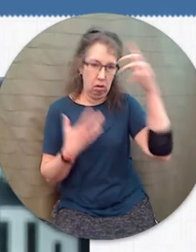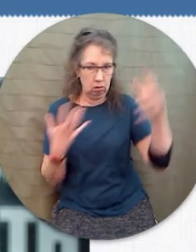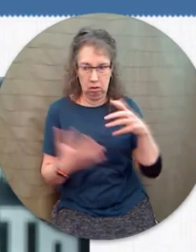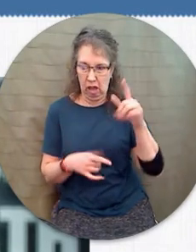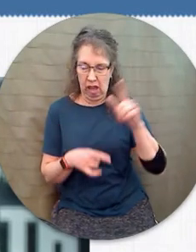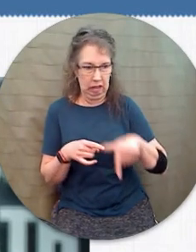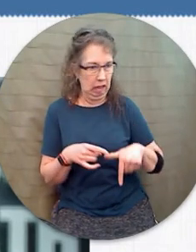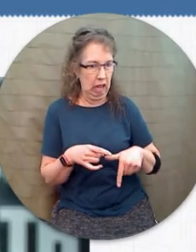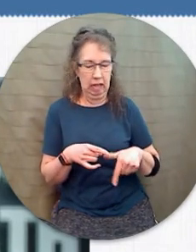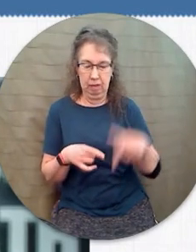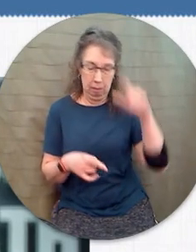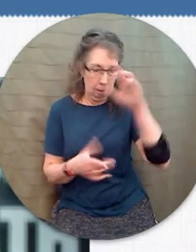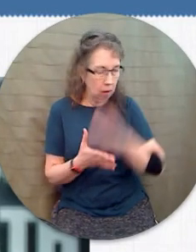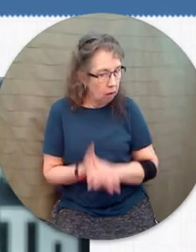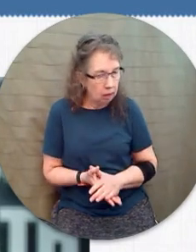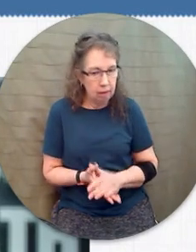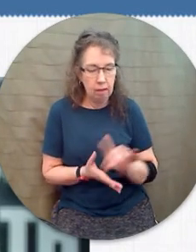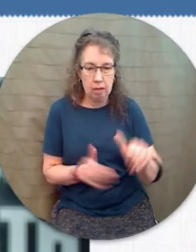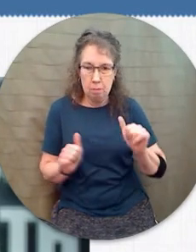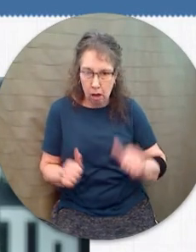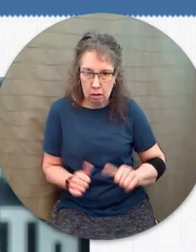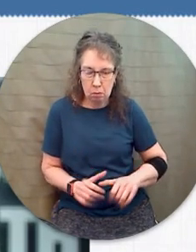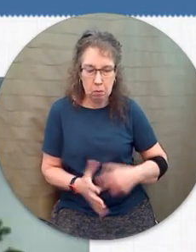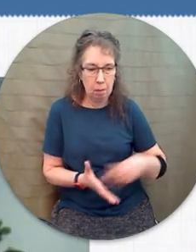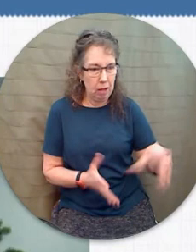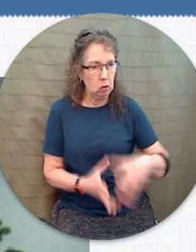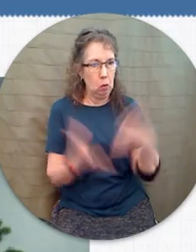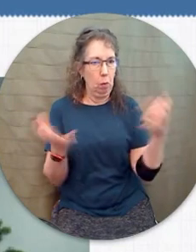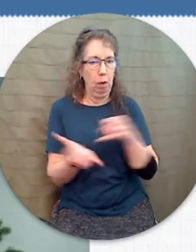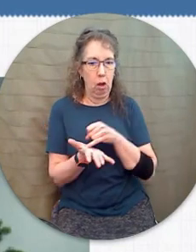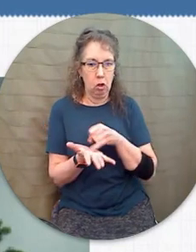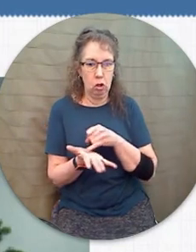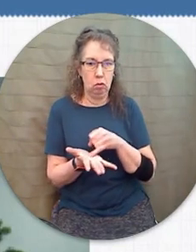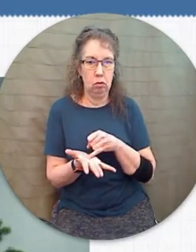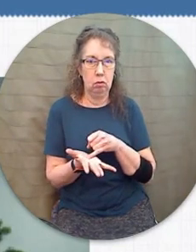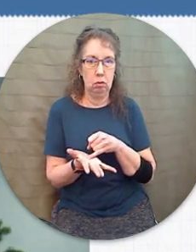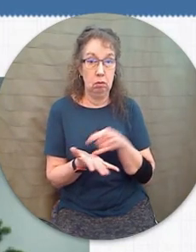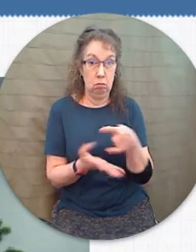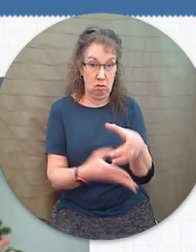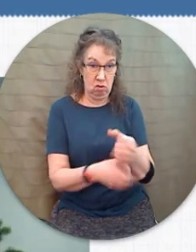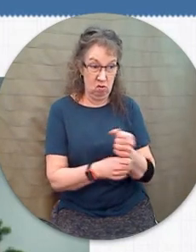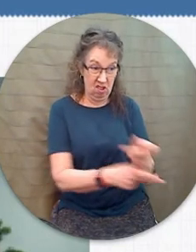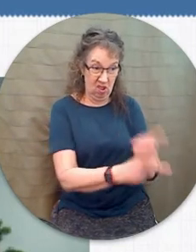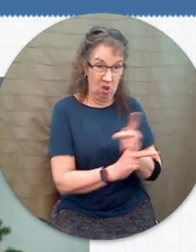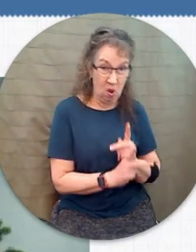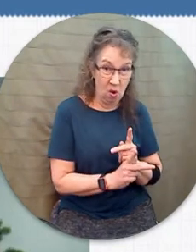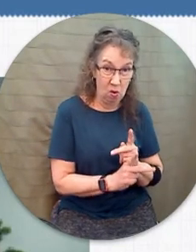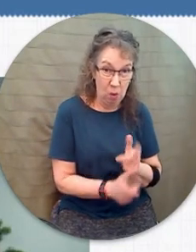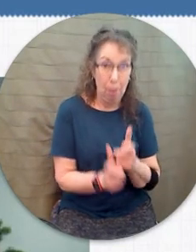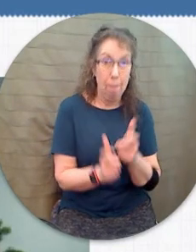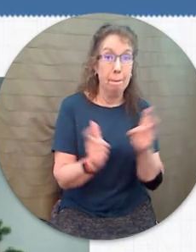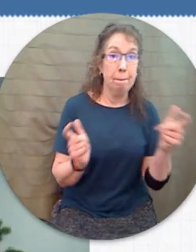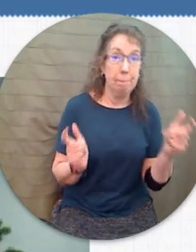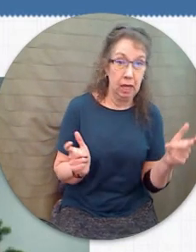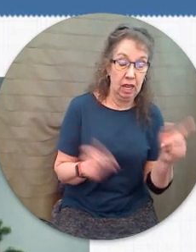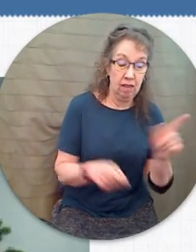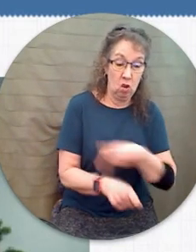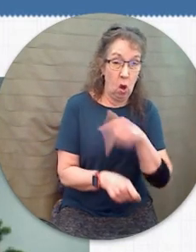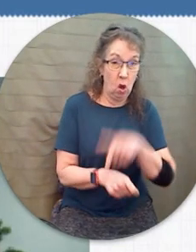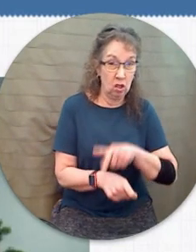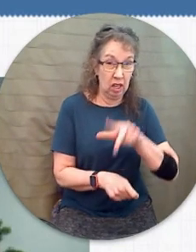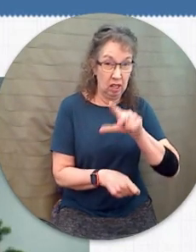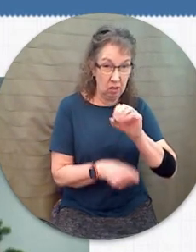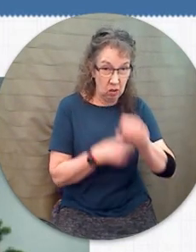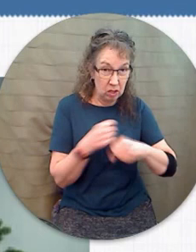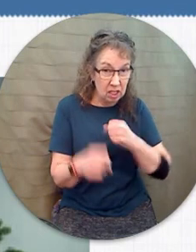I can't even believe this is possible. But when you take out a loan as big and as for long a time period